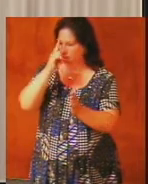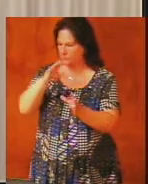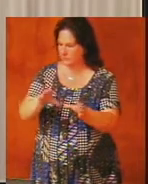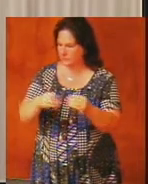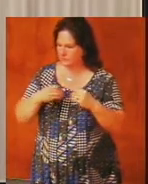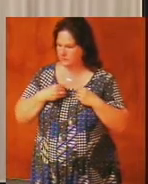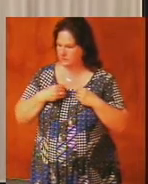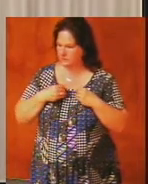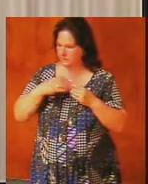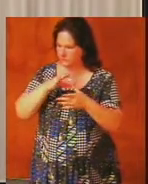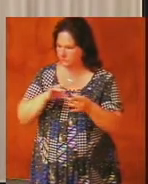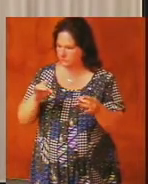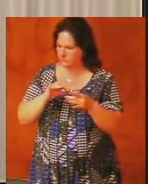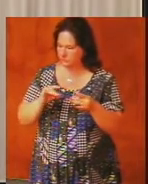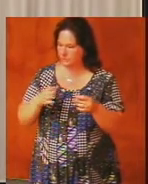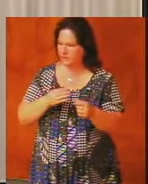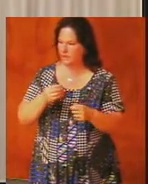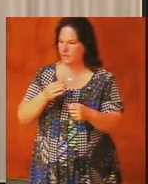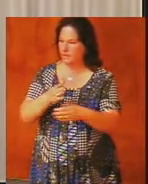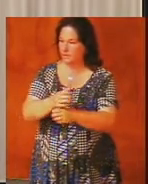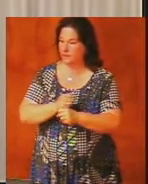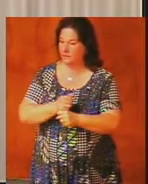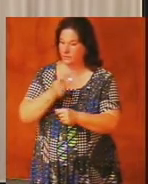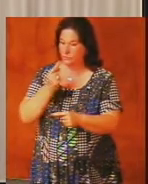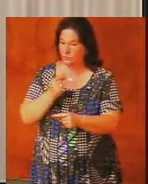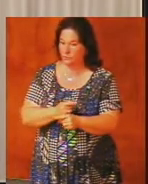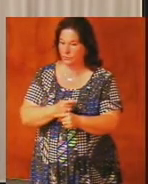story and to get it right.